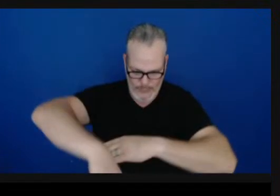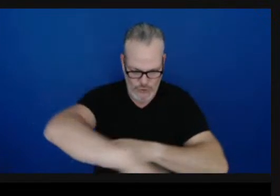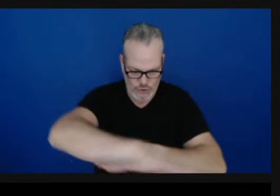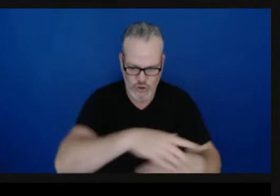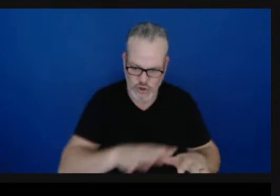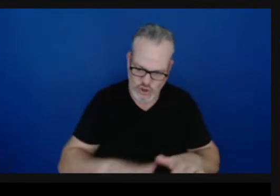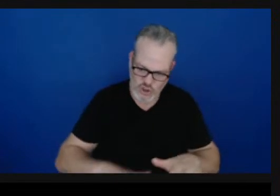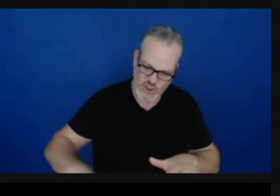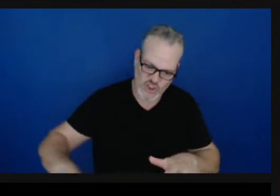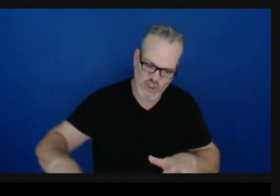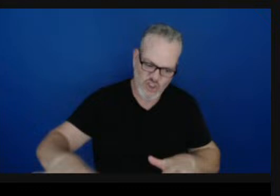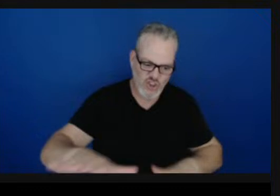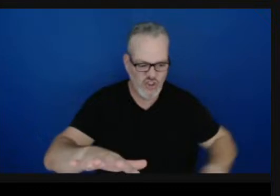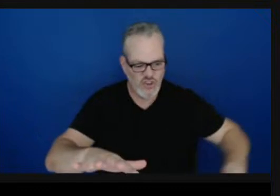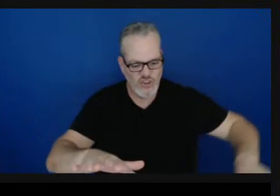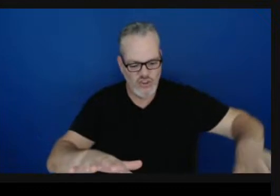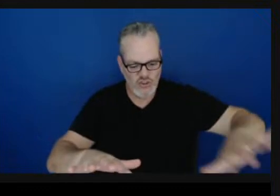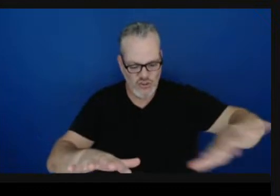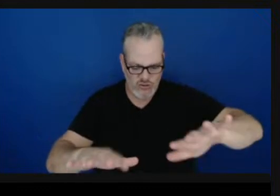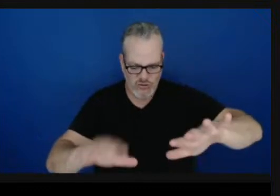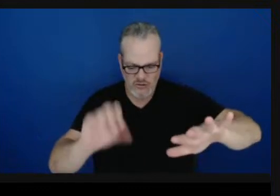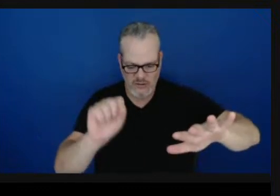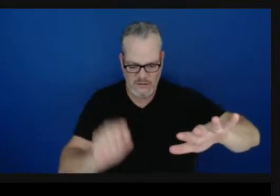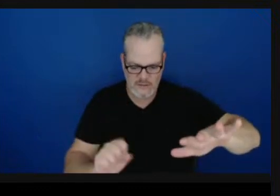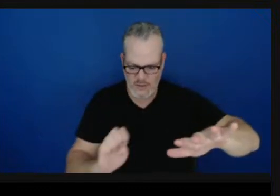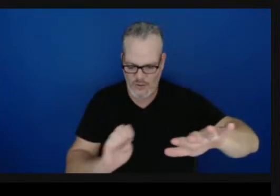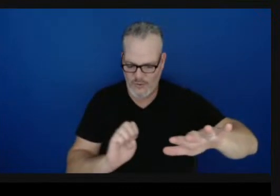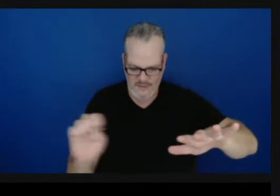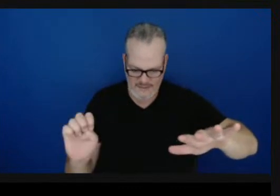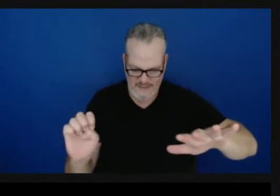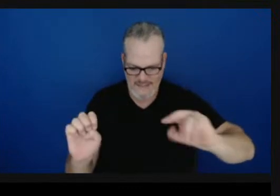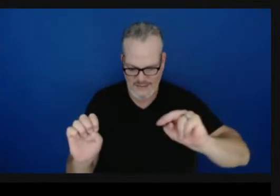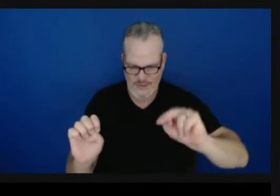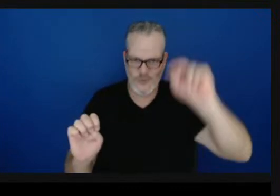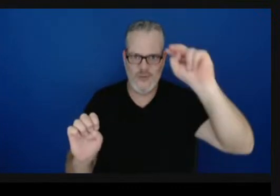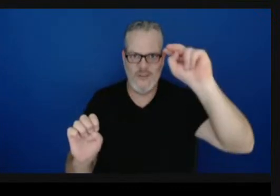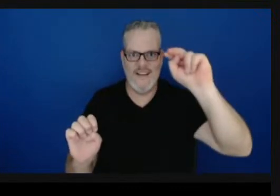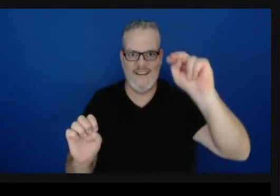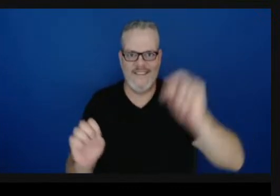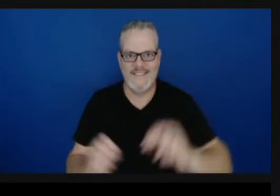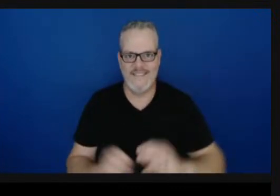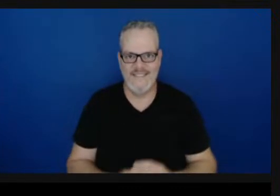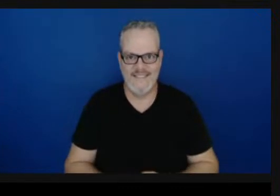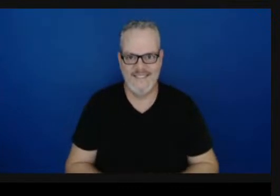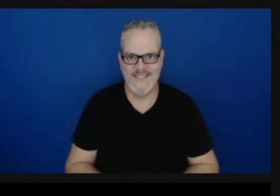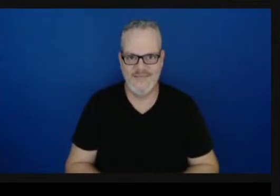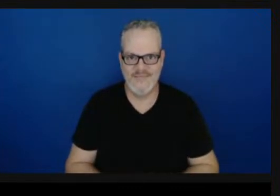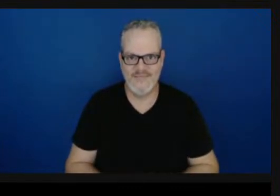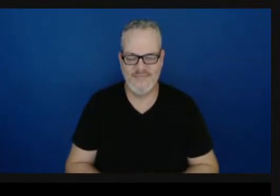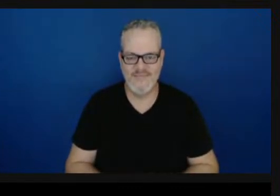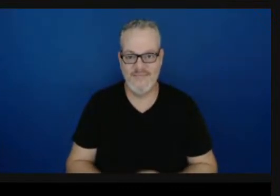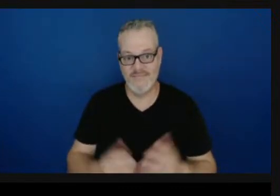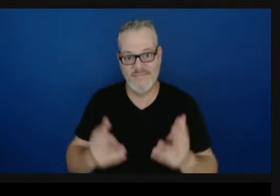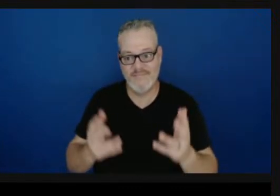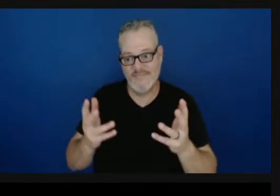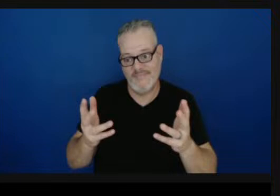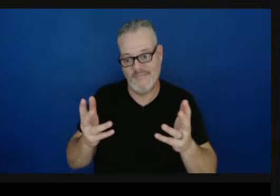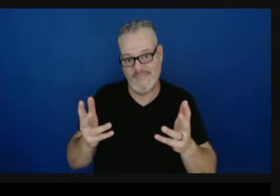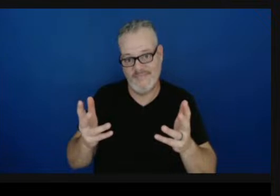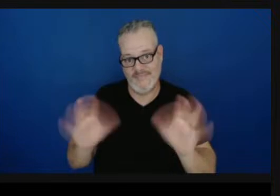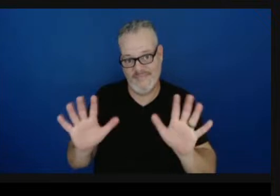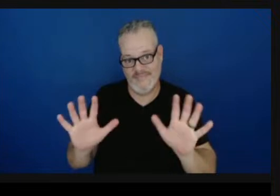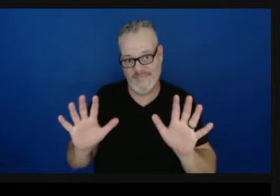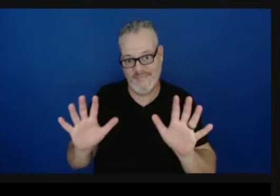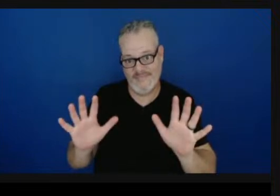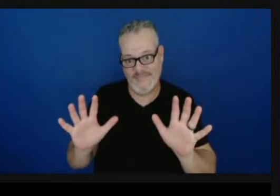the southeast, a little bit to the north as well here. And so that's basically it. Although that's the